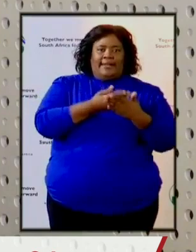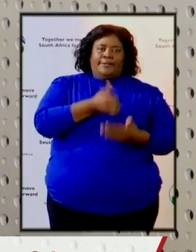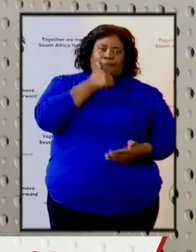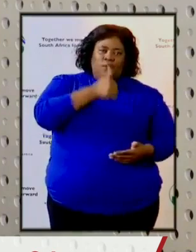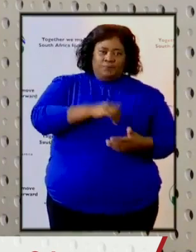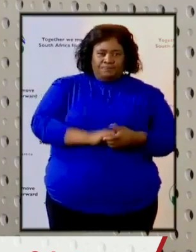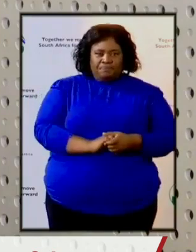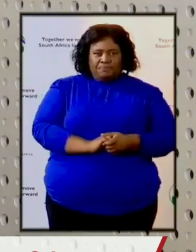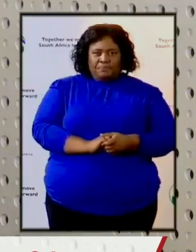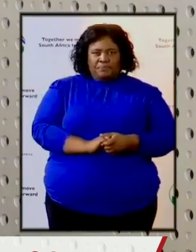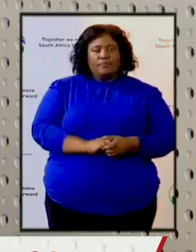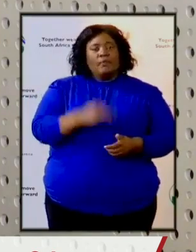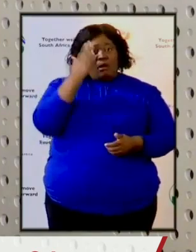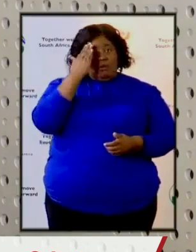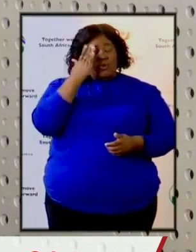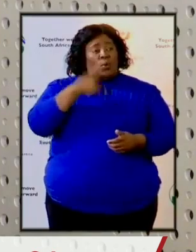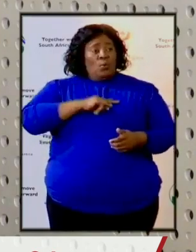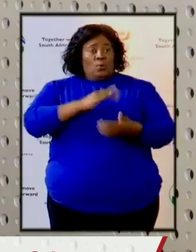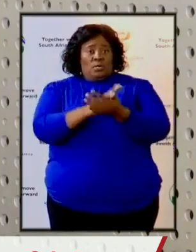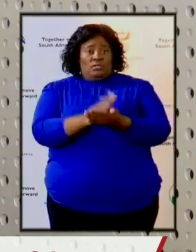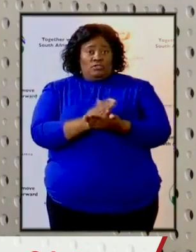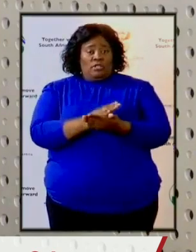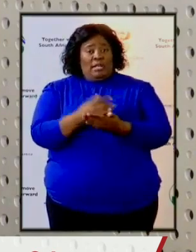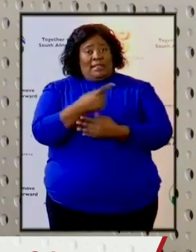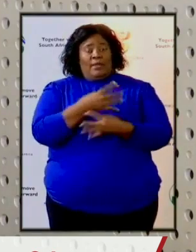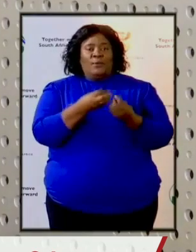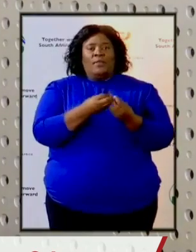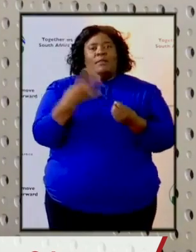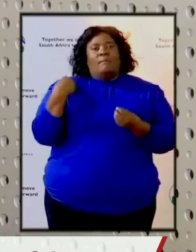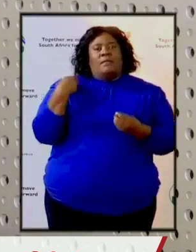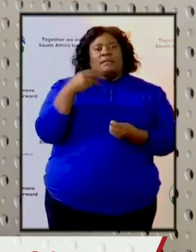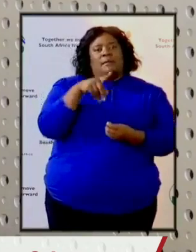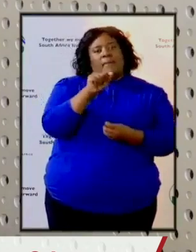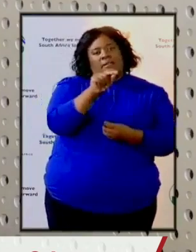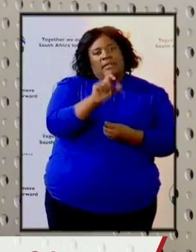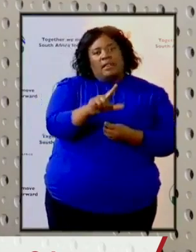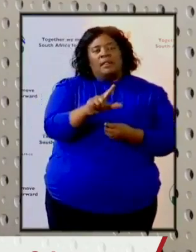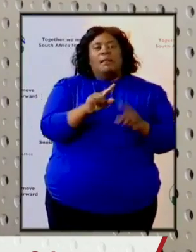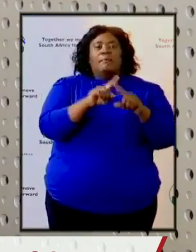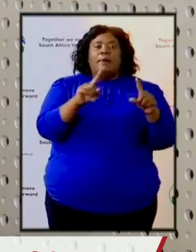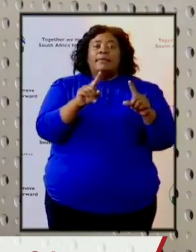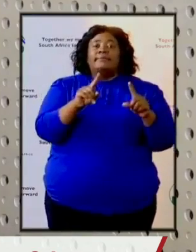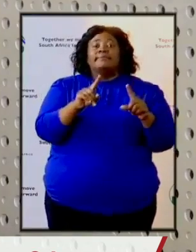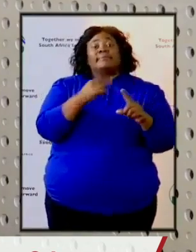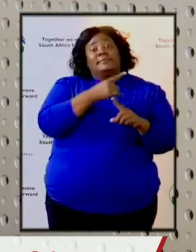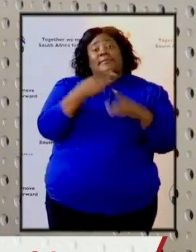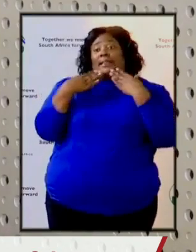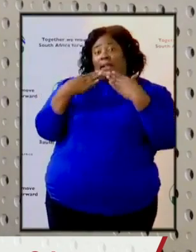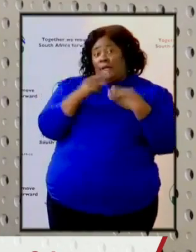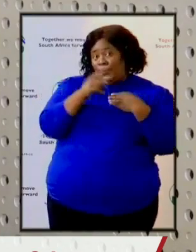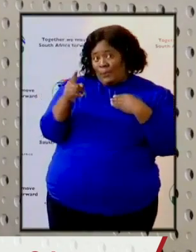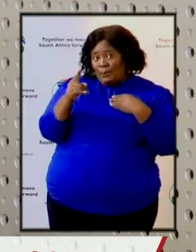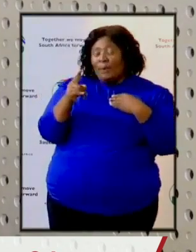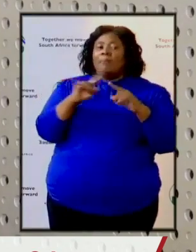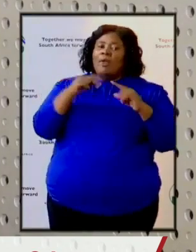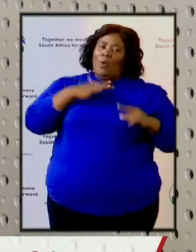delicacies. I know we shared that constituency with Minister Patel, but since he didn't thank you, I'd like to do so